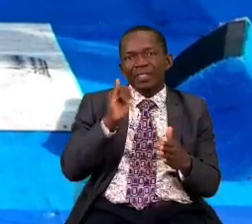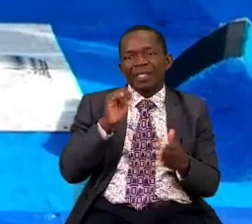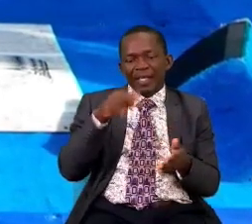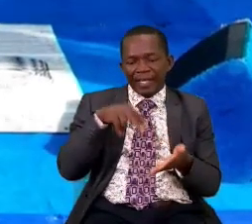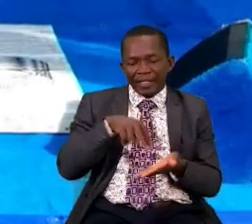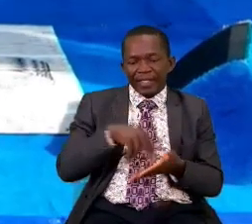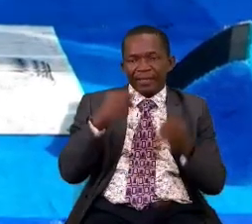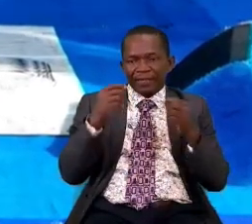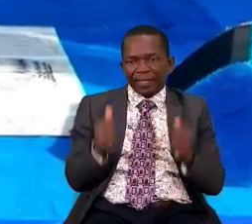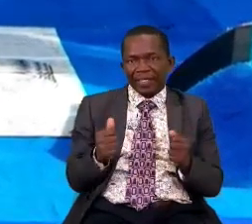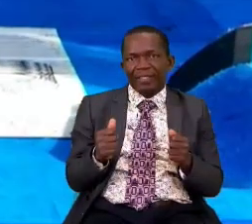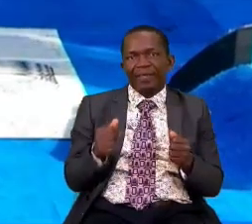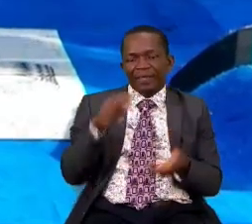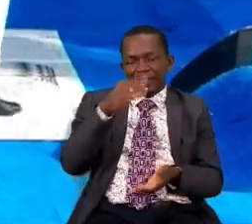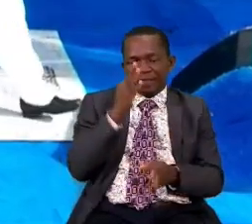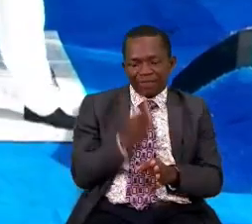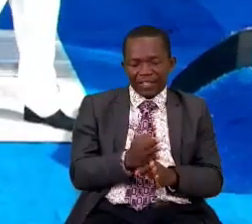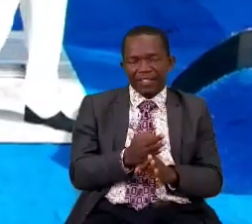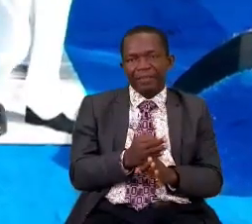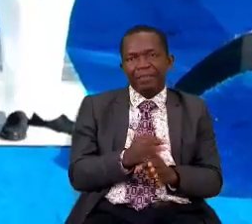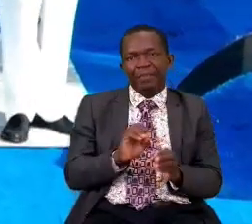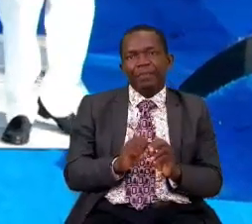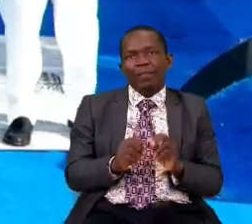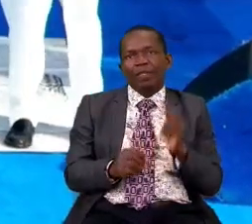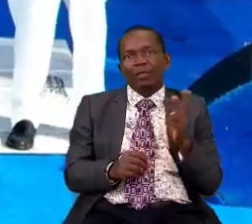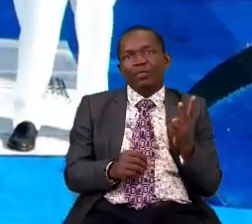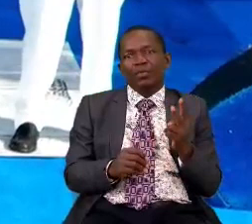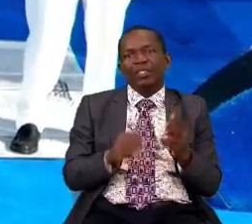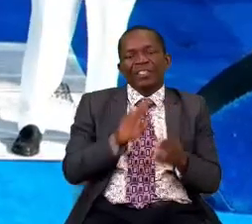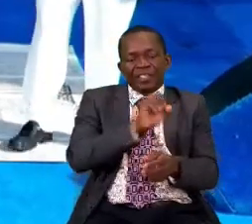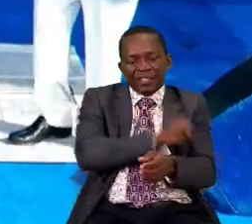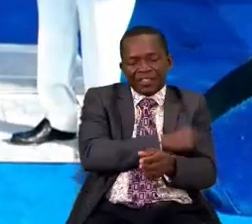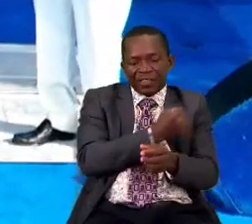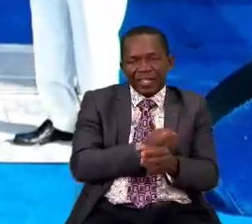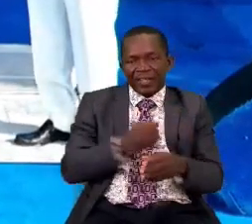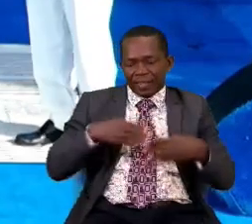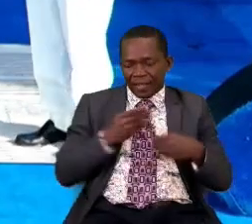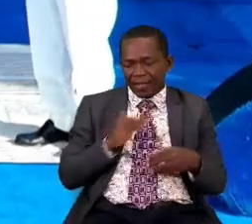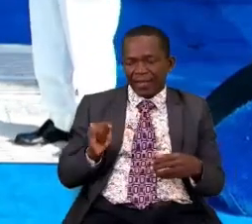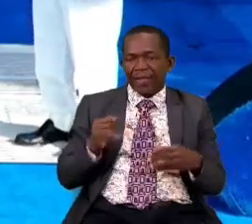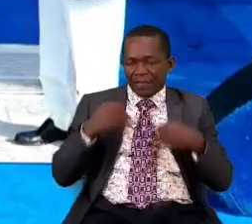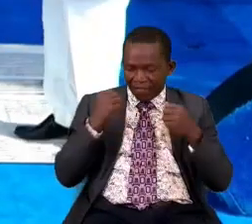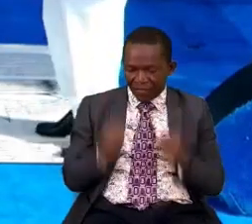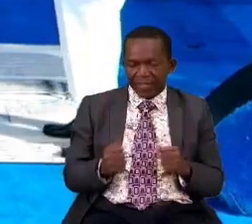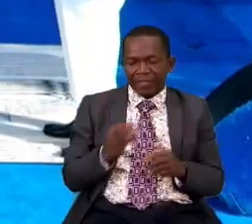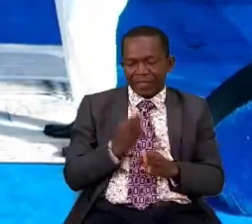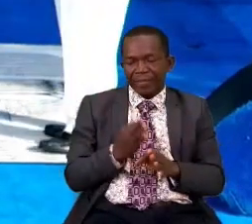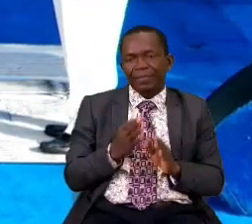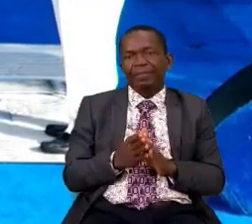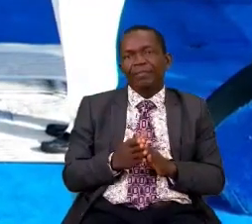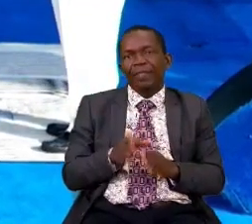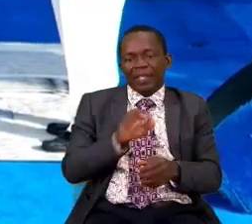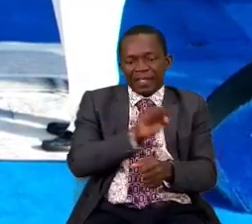strengthens us how the words The Word of Promise the word of power the word he has